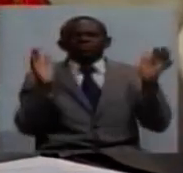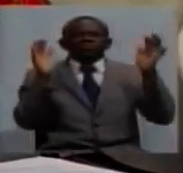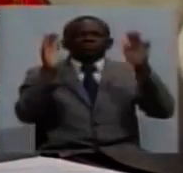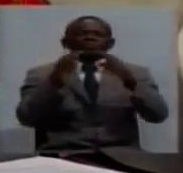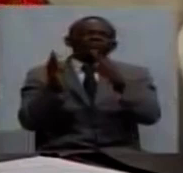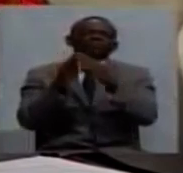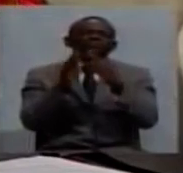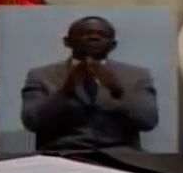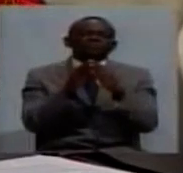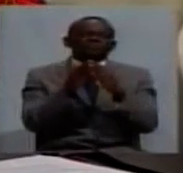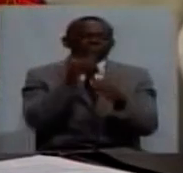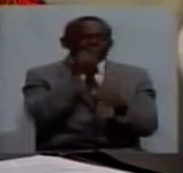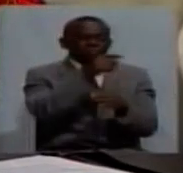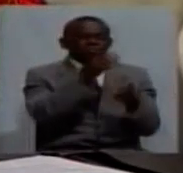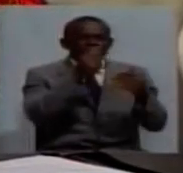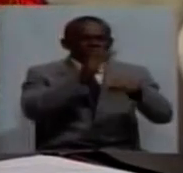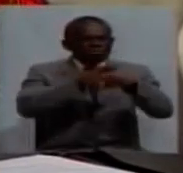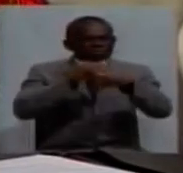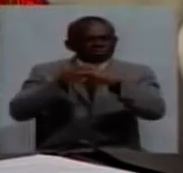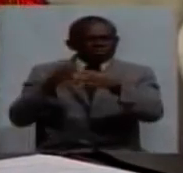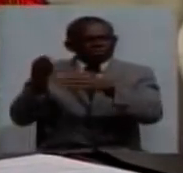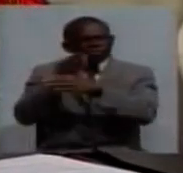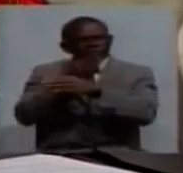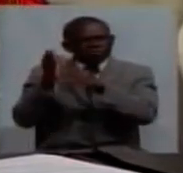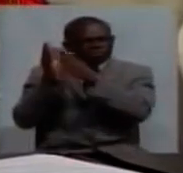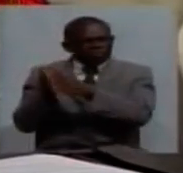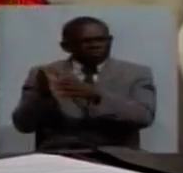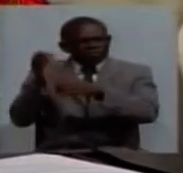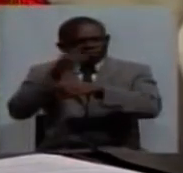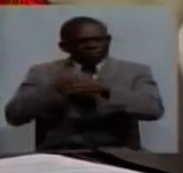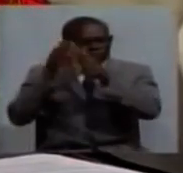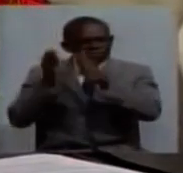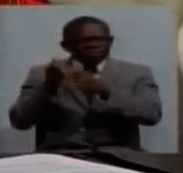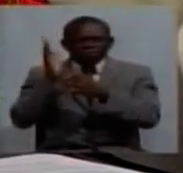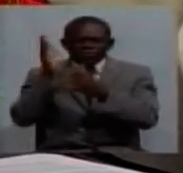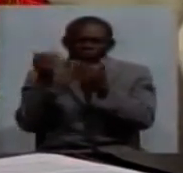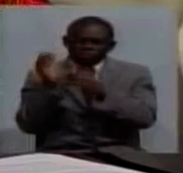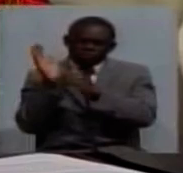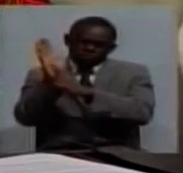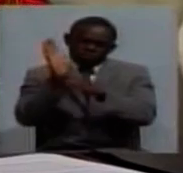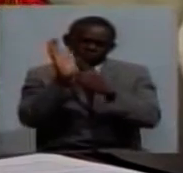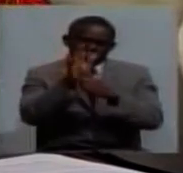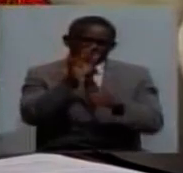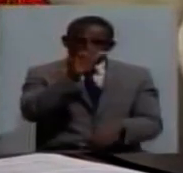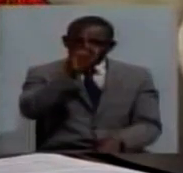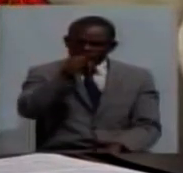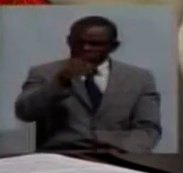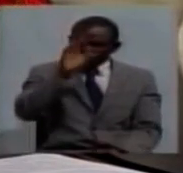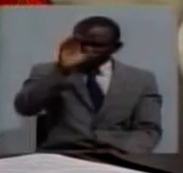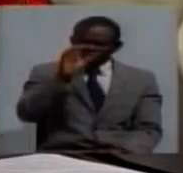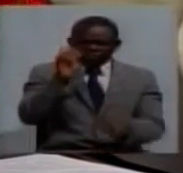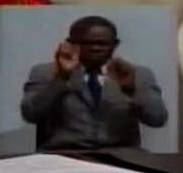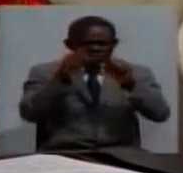investors, where they'll be taken around to be shown what this province is capable of. So we talked